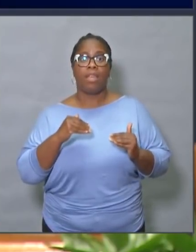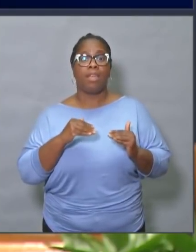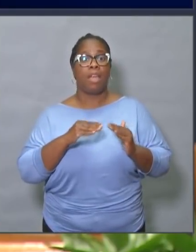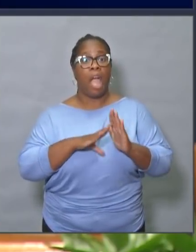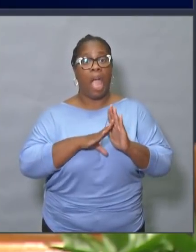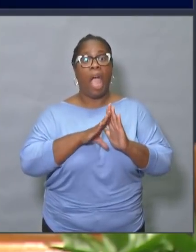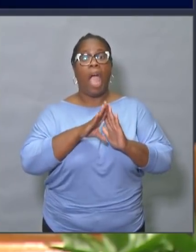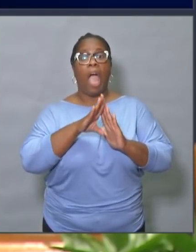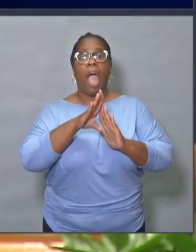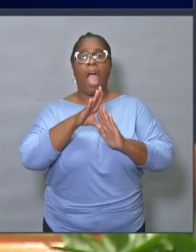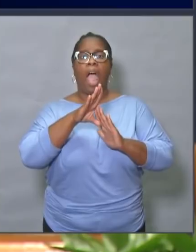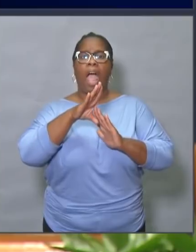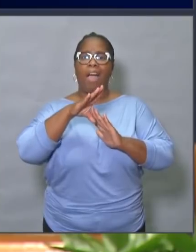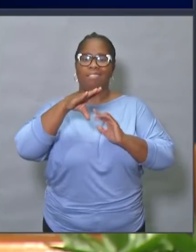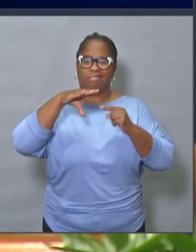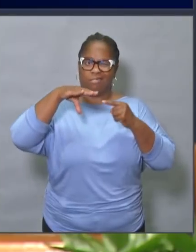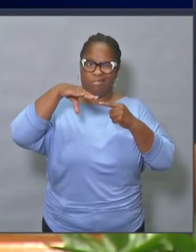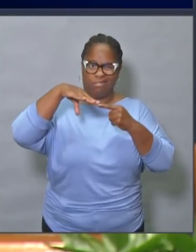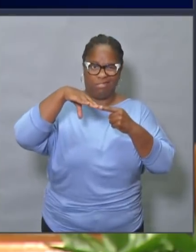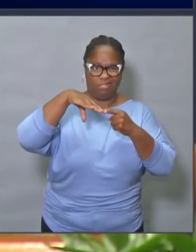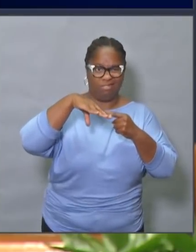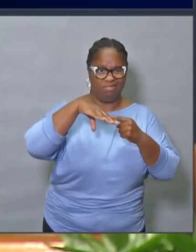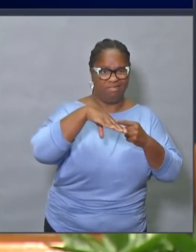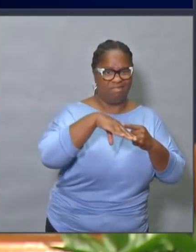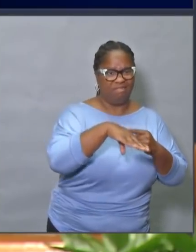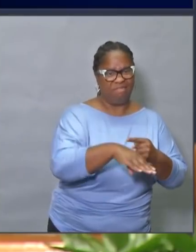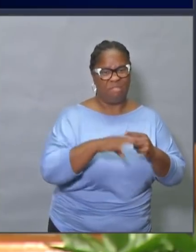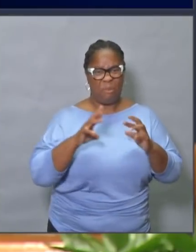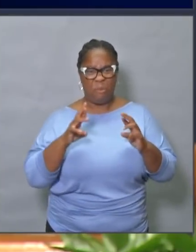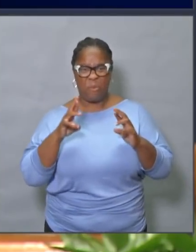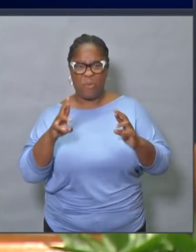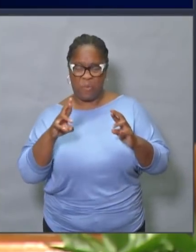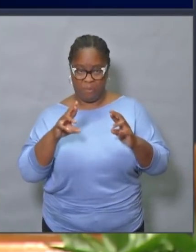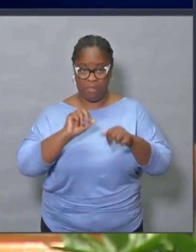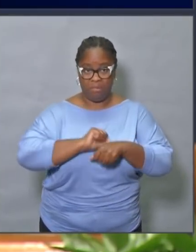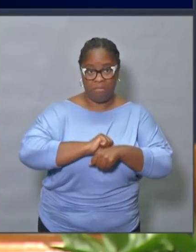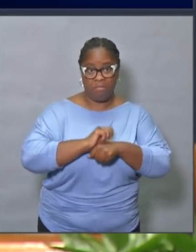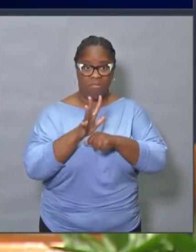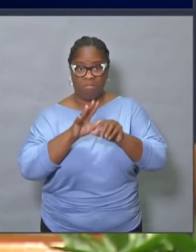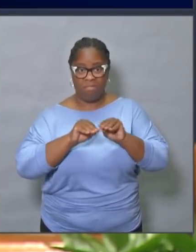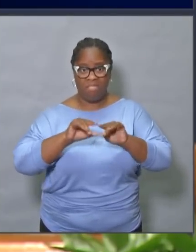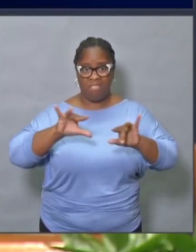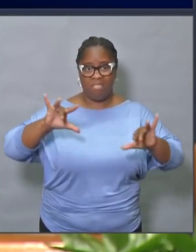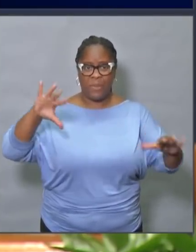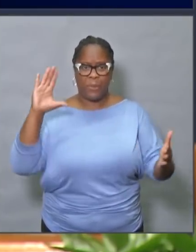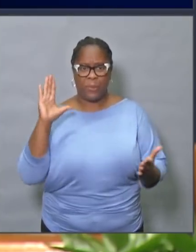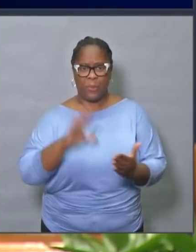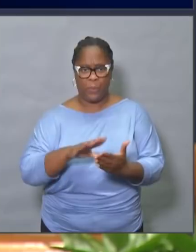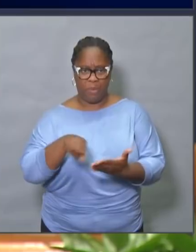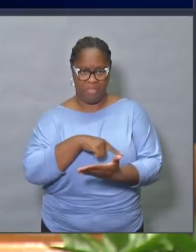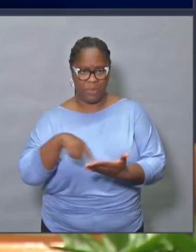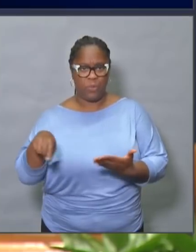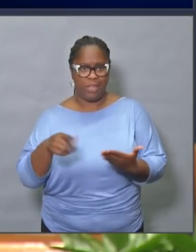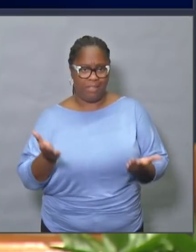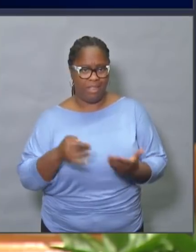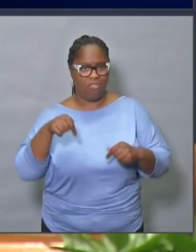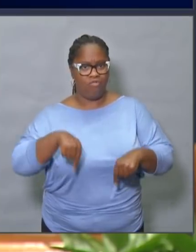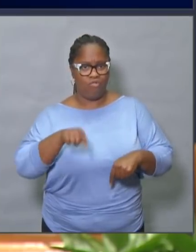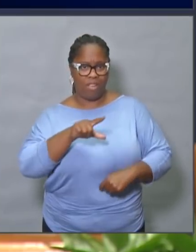our efforts to continue and get back to slowing the spread of COVID-19 here in LA County.